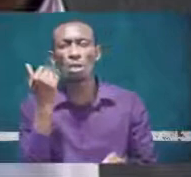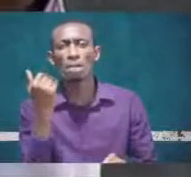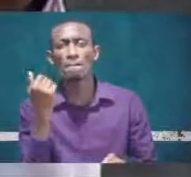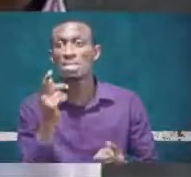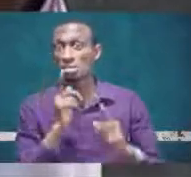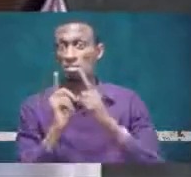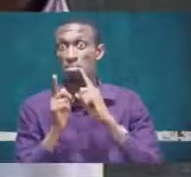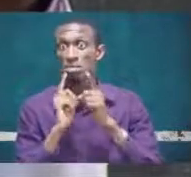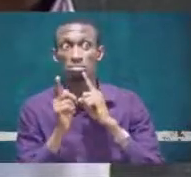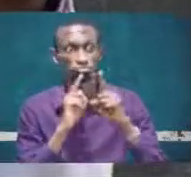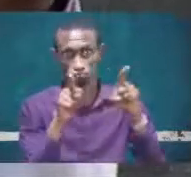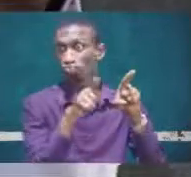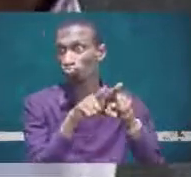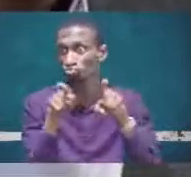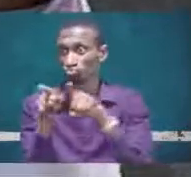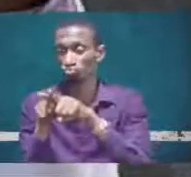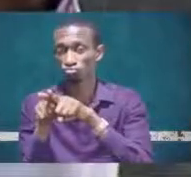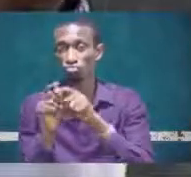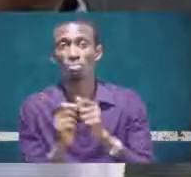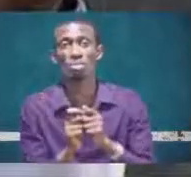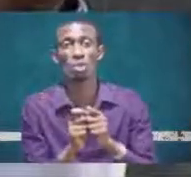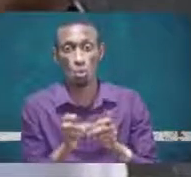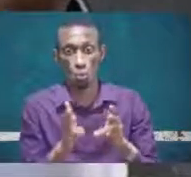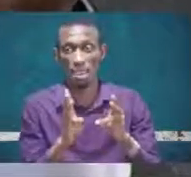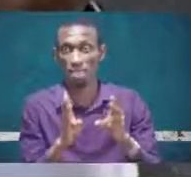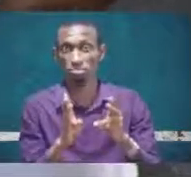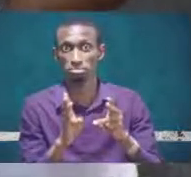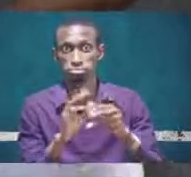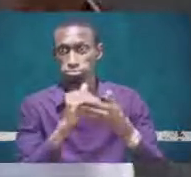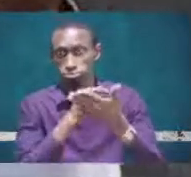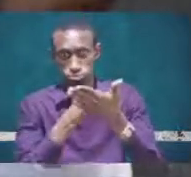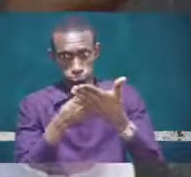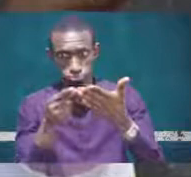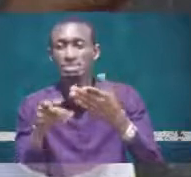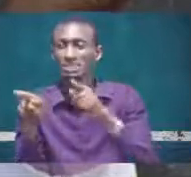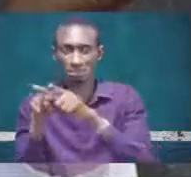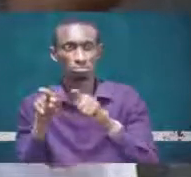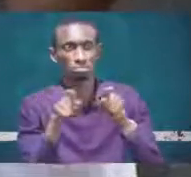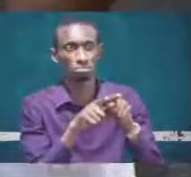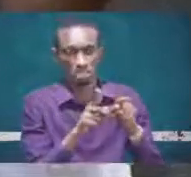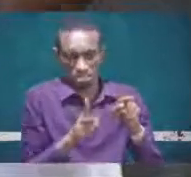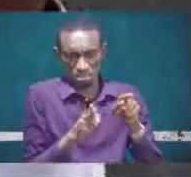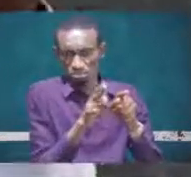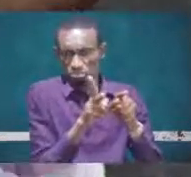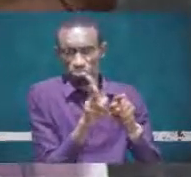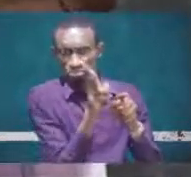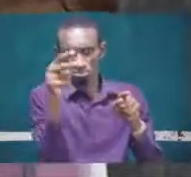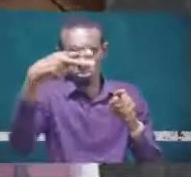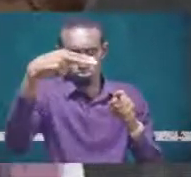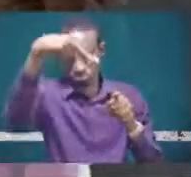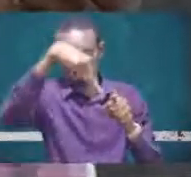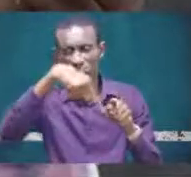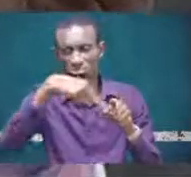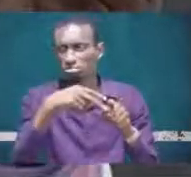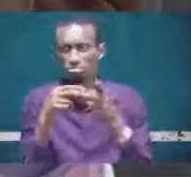the same, the design is the same, the shape is the same. Now, in order for money to